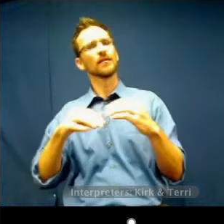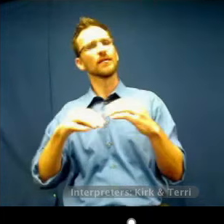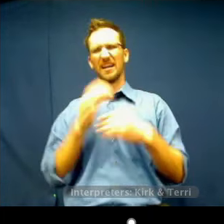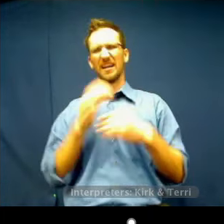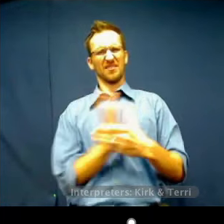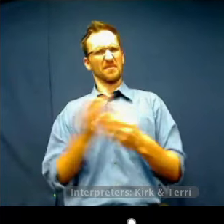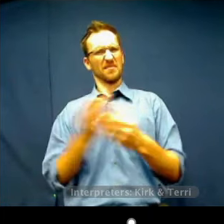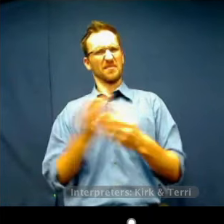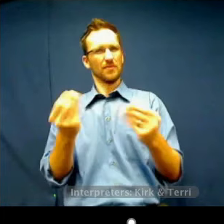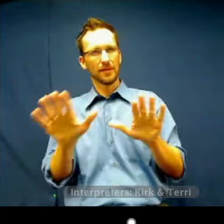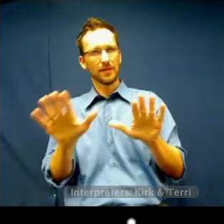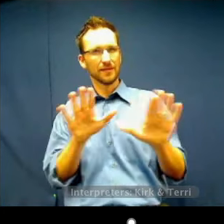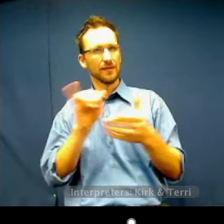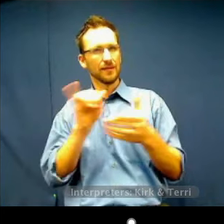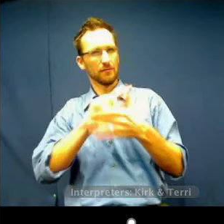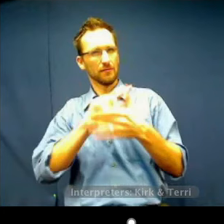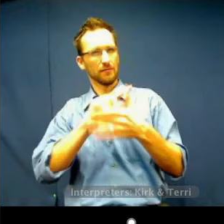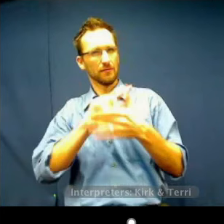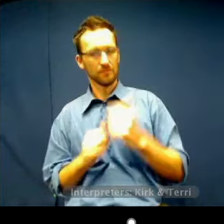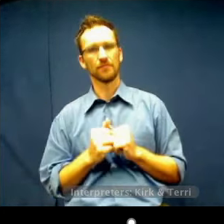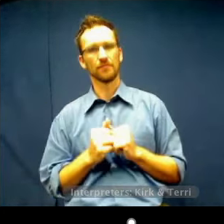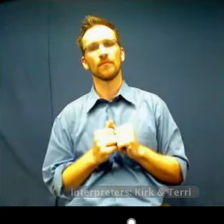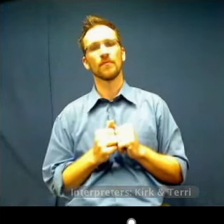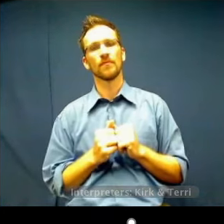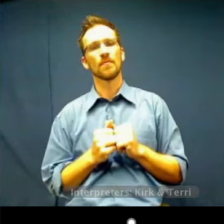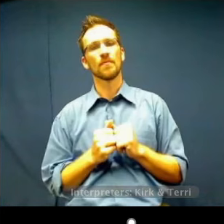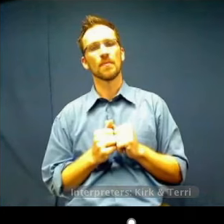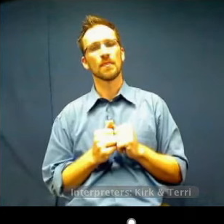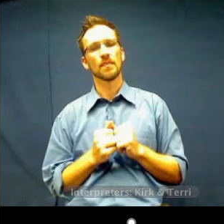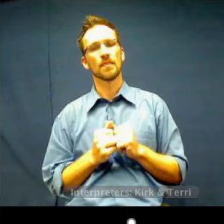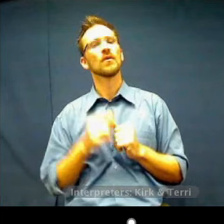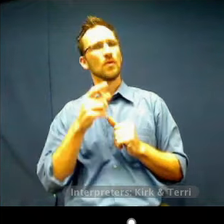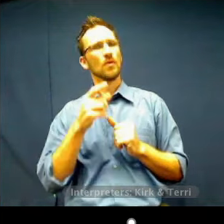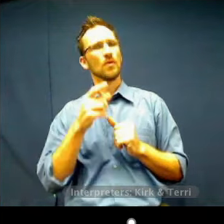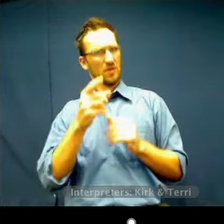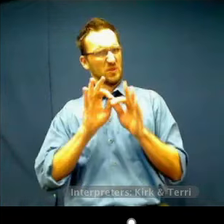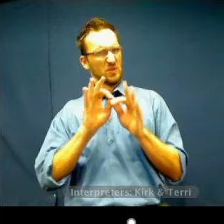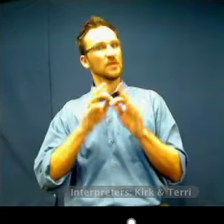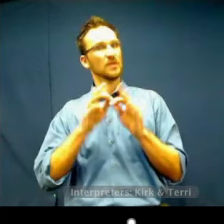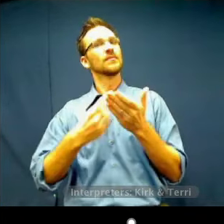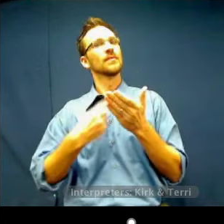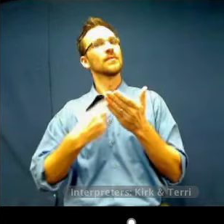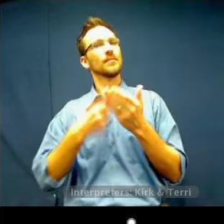You might find yourself in a number of different matters that deal with paternity.